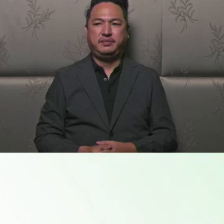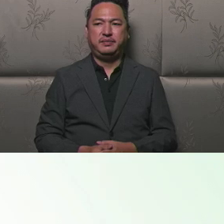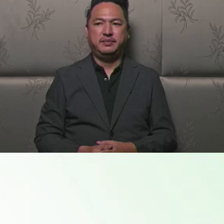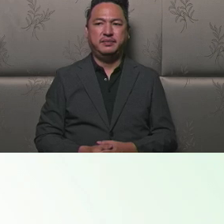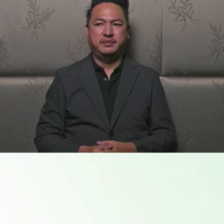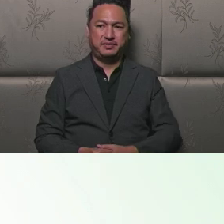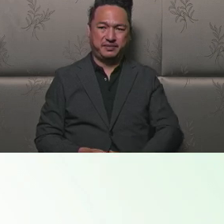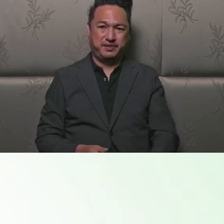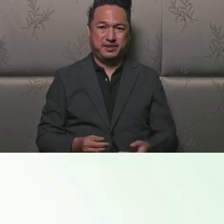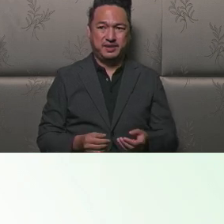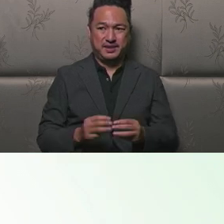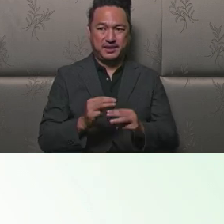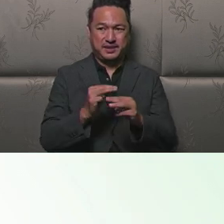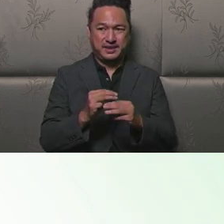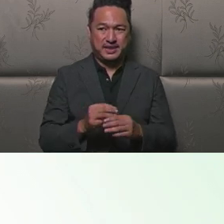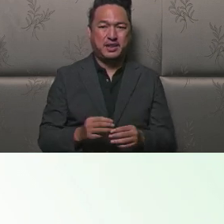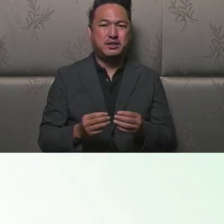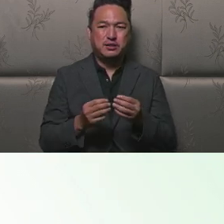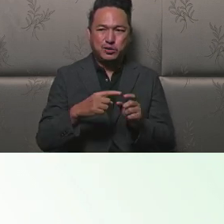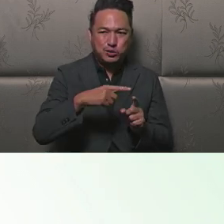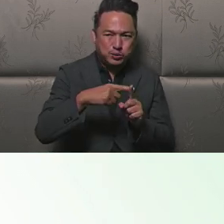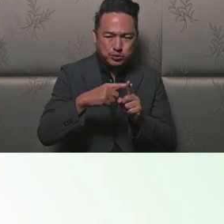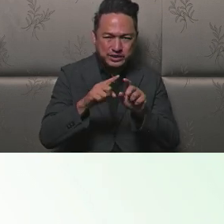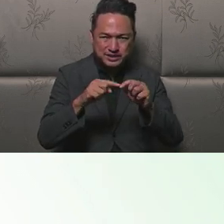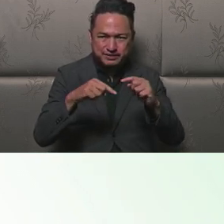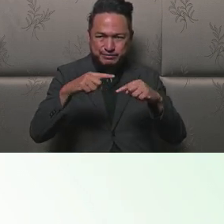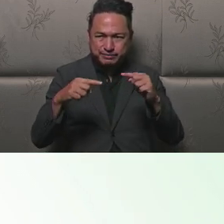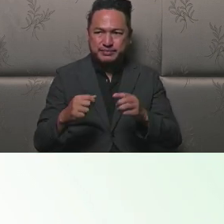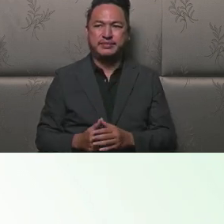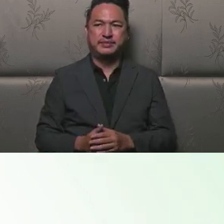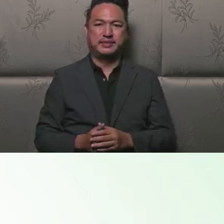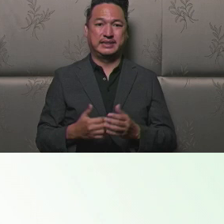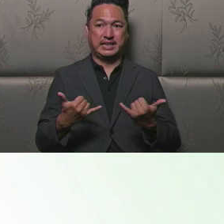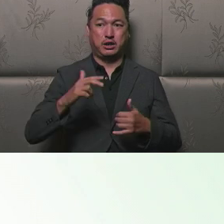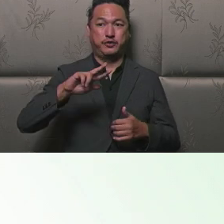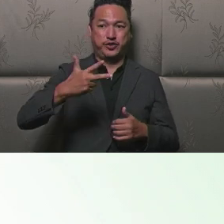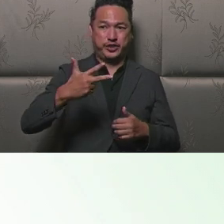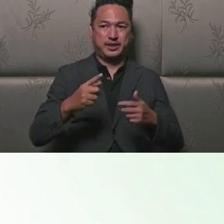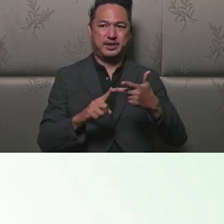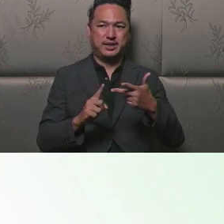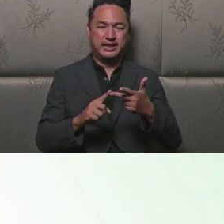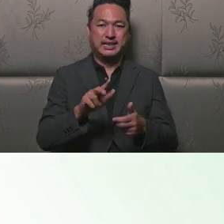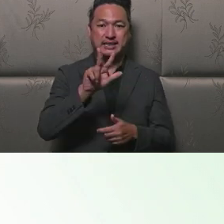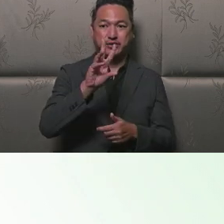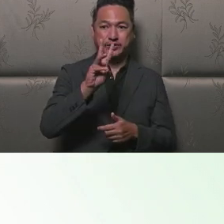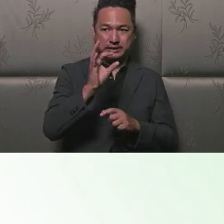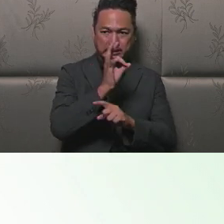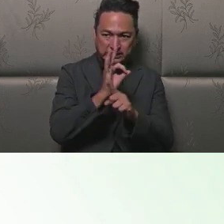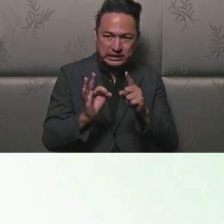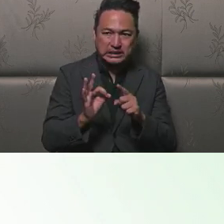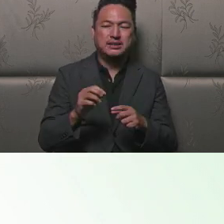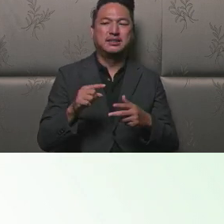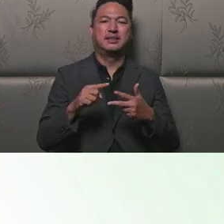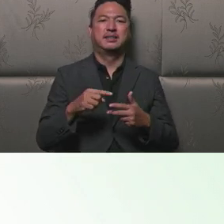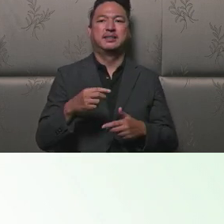to the situation with the people, the nationals, what we also call the host communities, you're going to see some